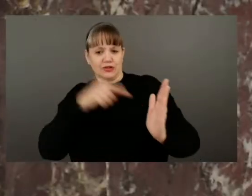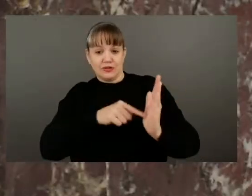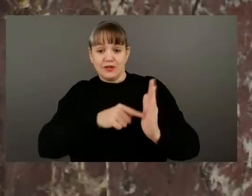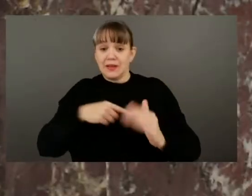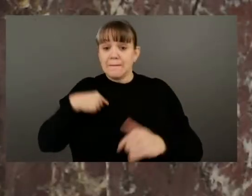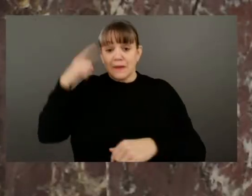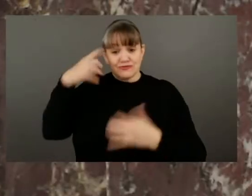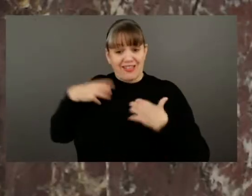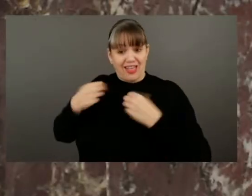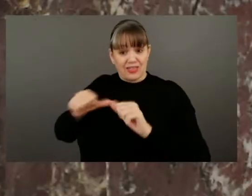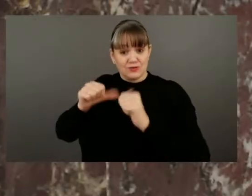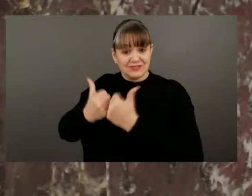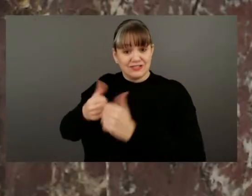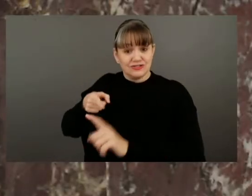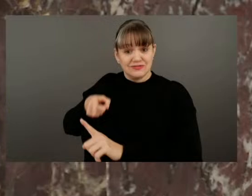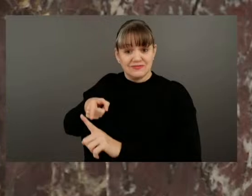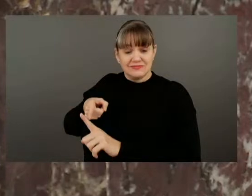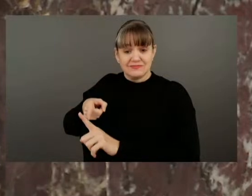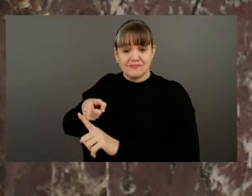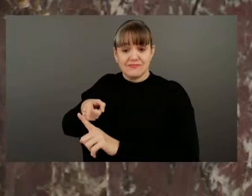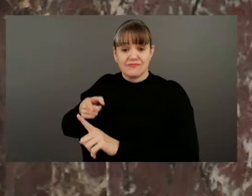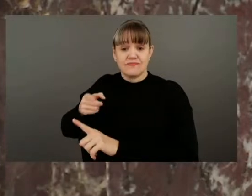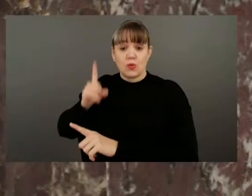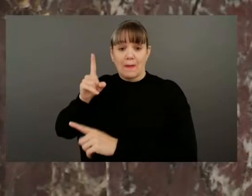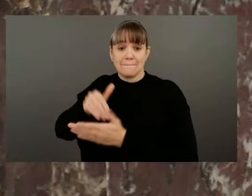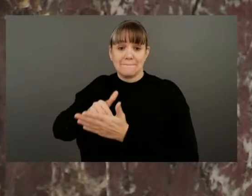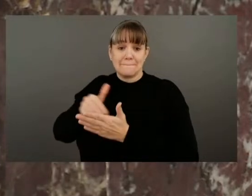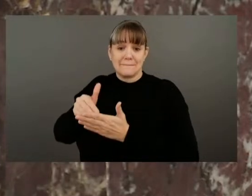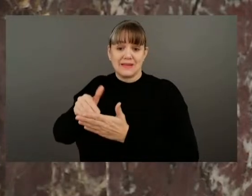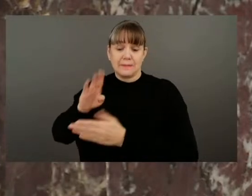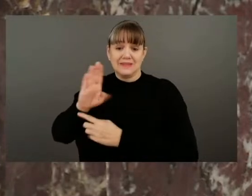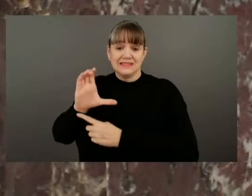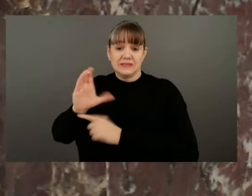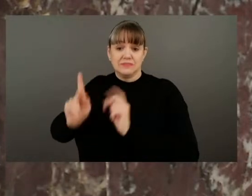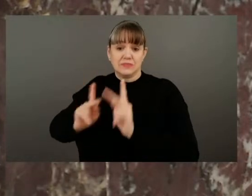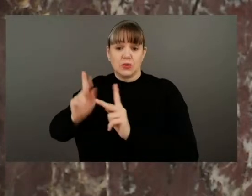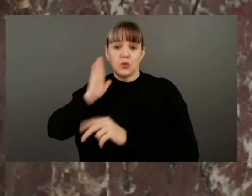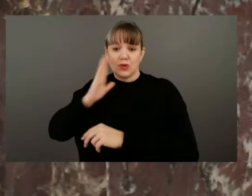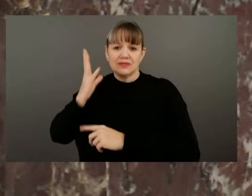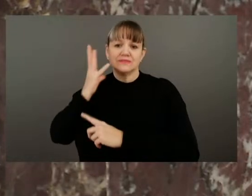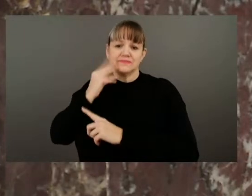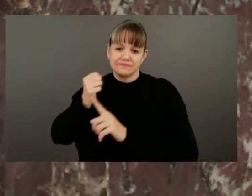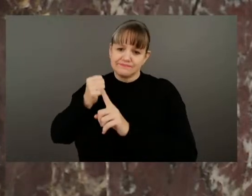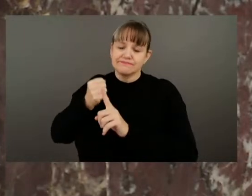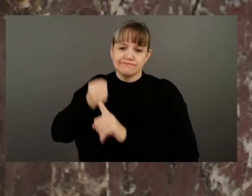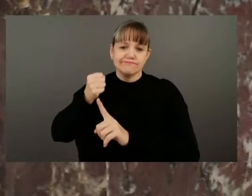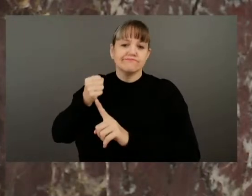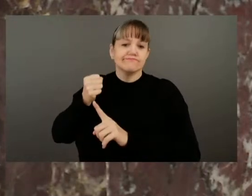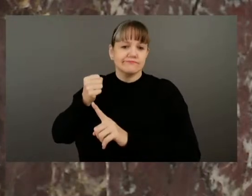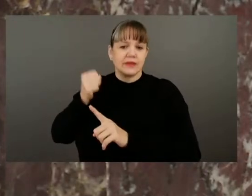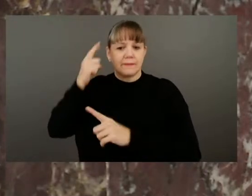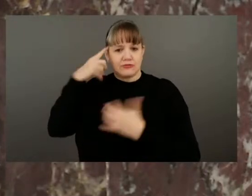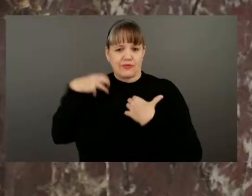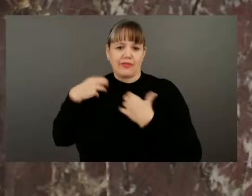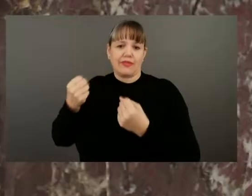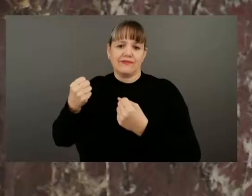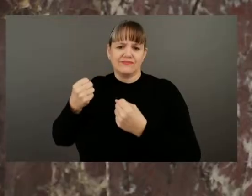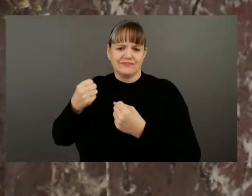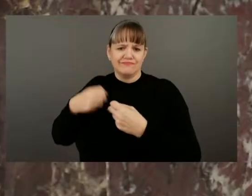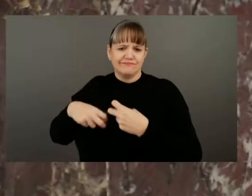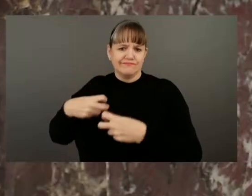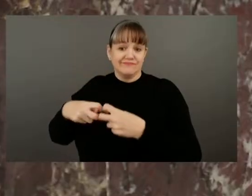British Columbians will experience a mental illness this year. It's serious. These Orwellian powers in